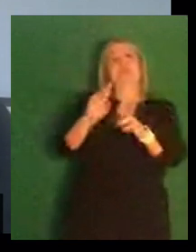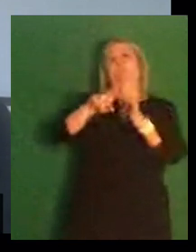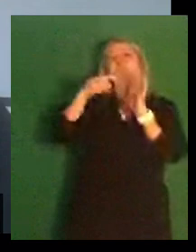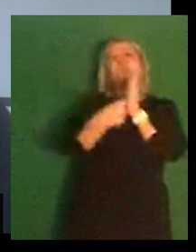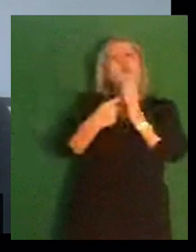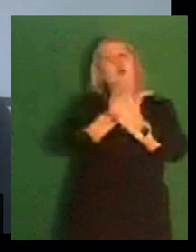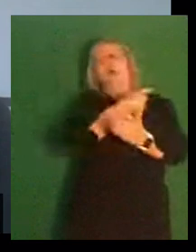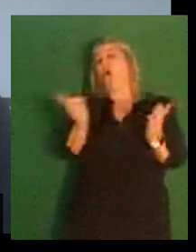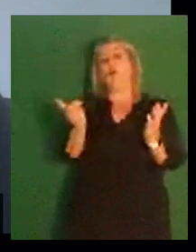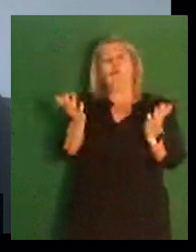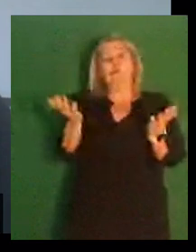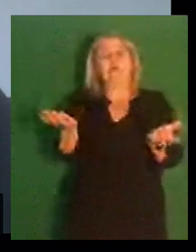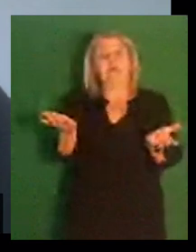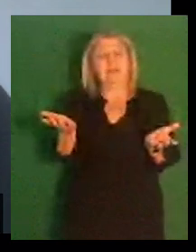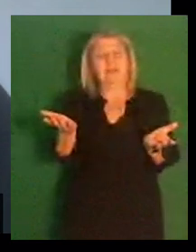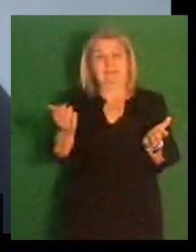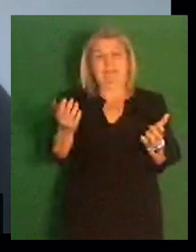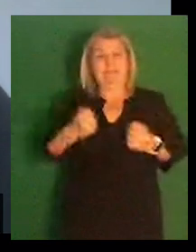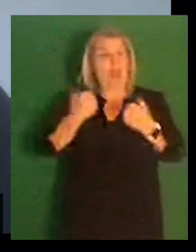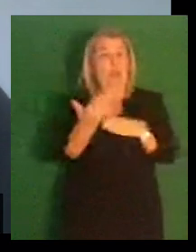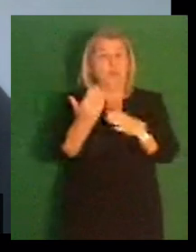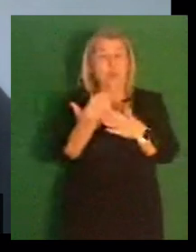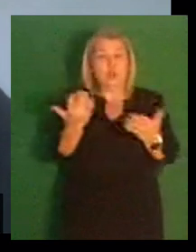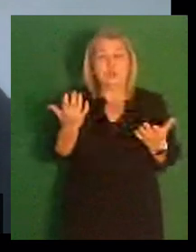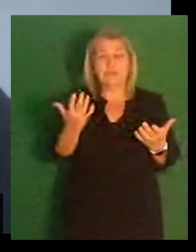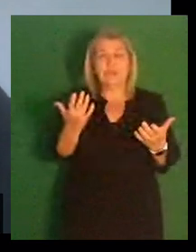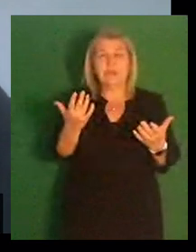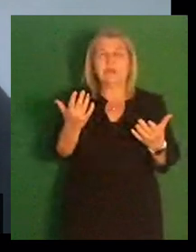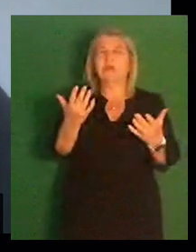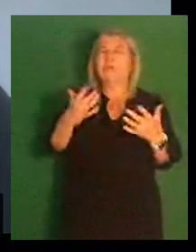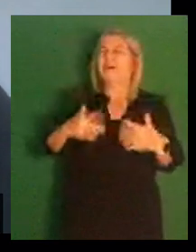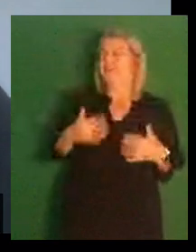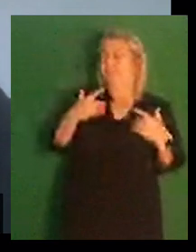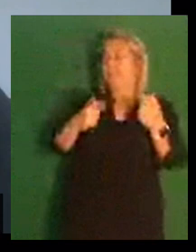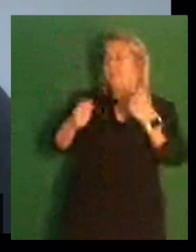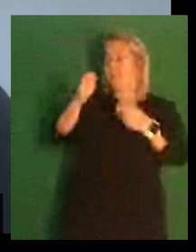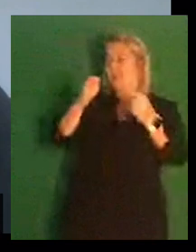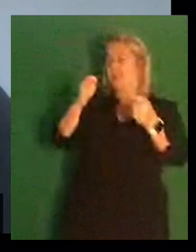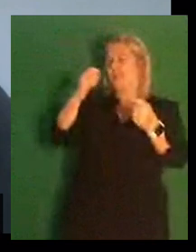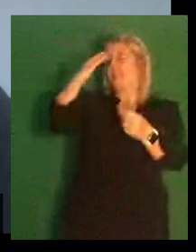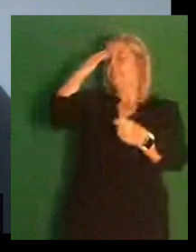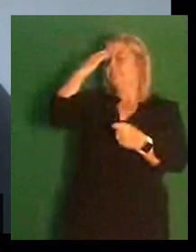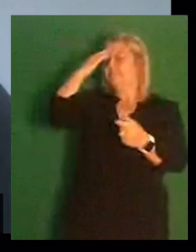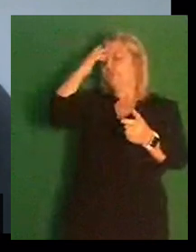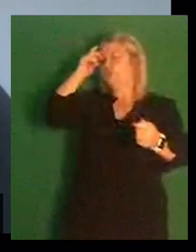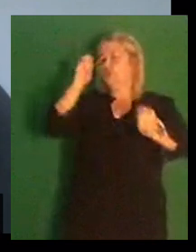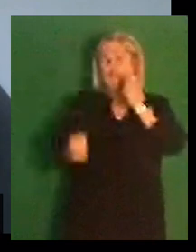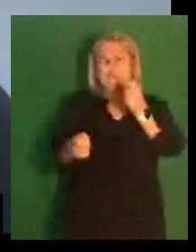But we're also really going into a mental shift where the reality